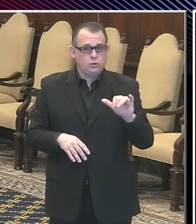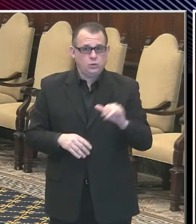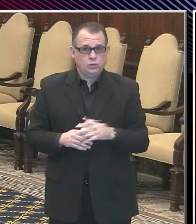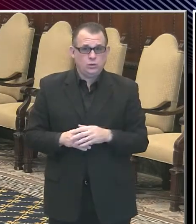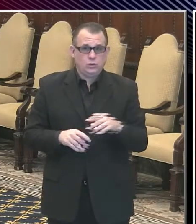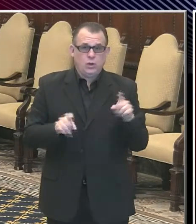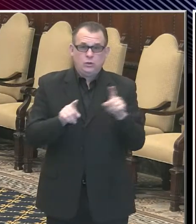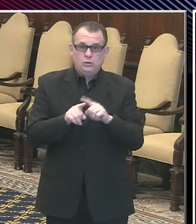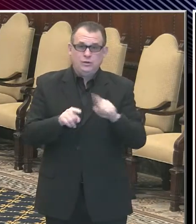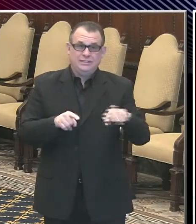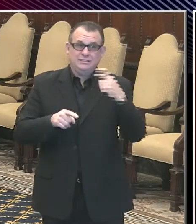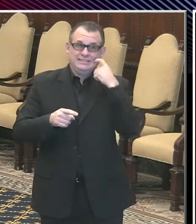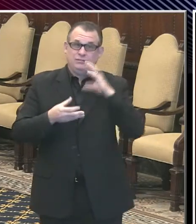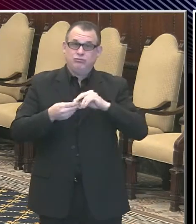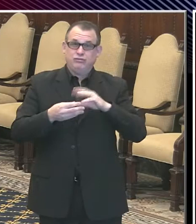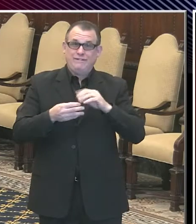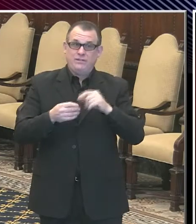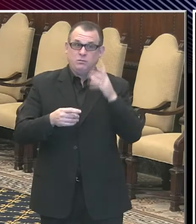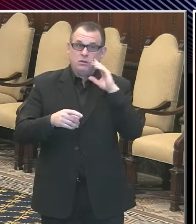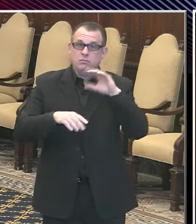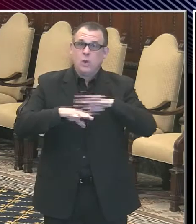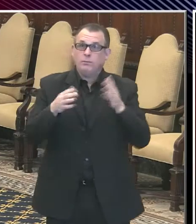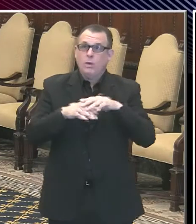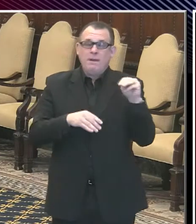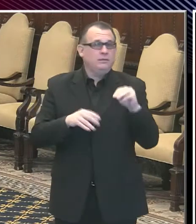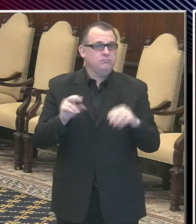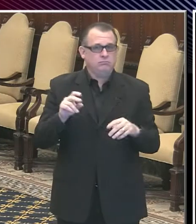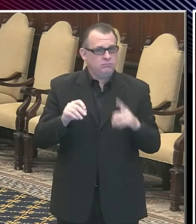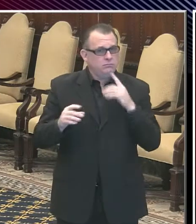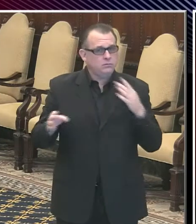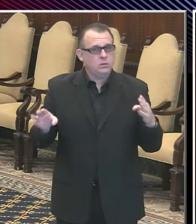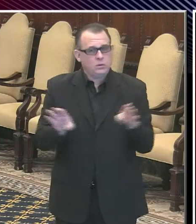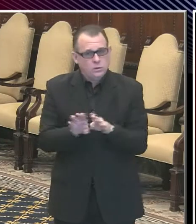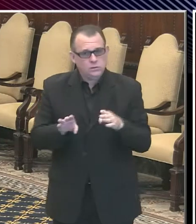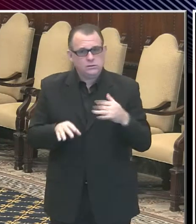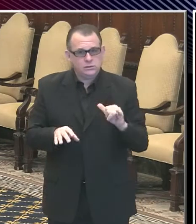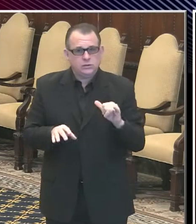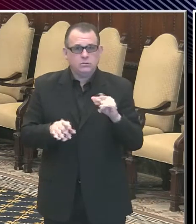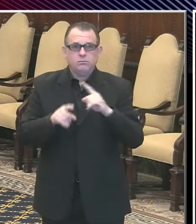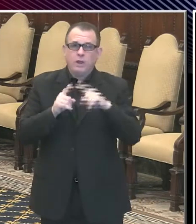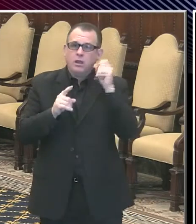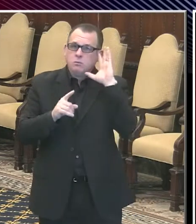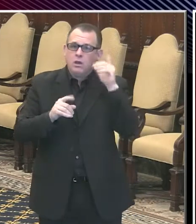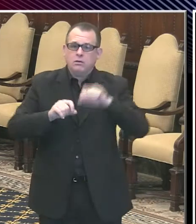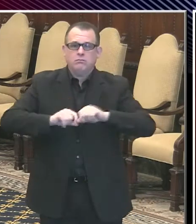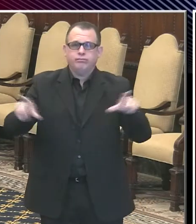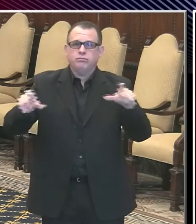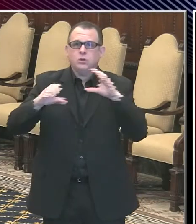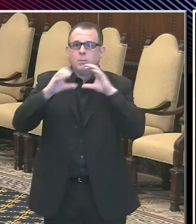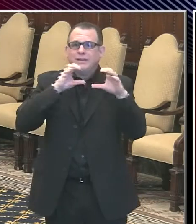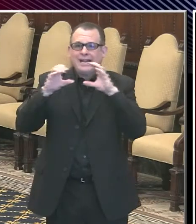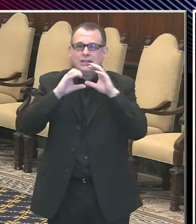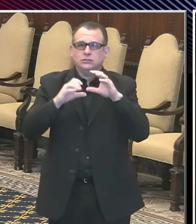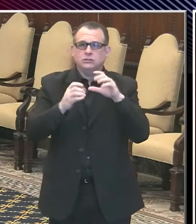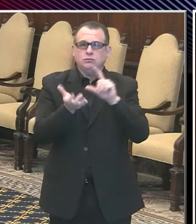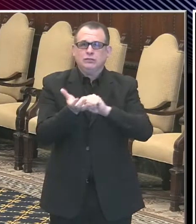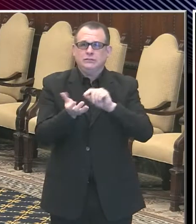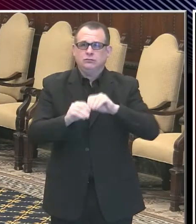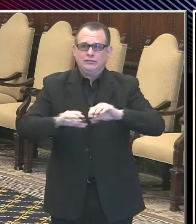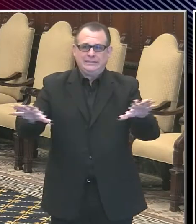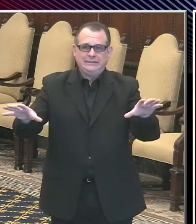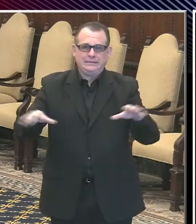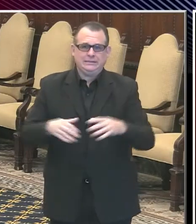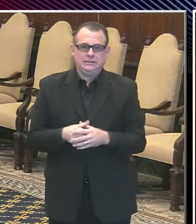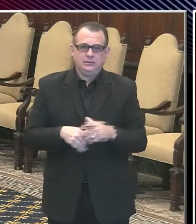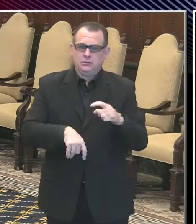daily briefing on Memorial Day, Monday, but the communications office will issue a press release around 1 p.m. There are many more details about the Monday